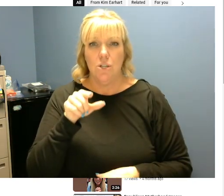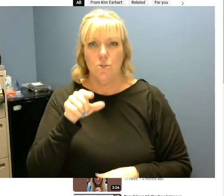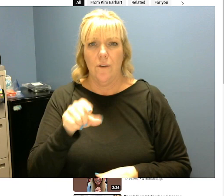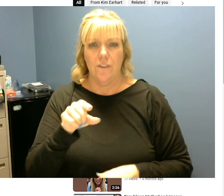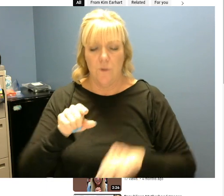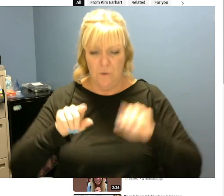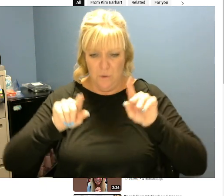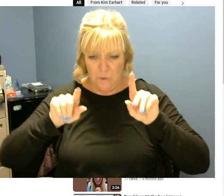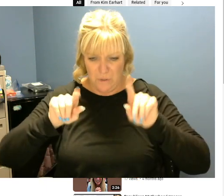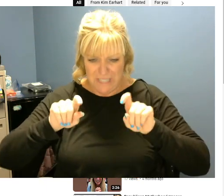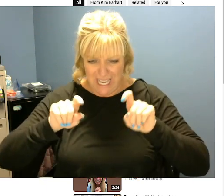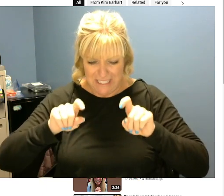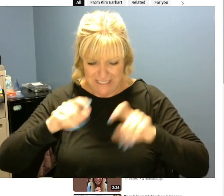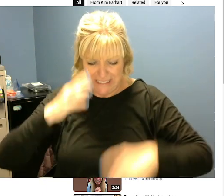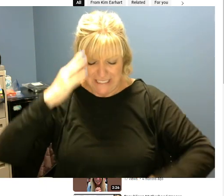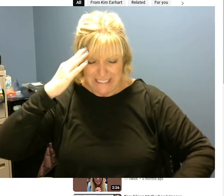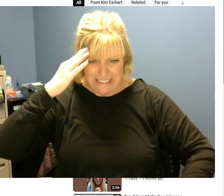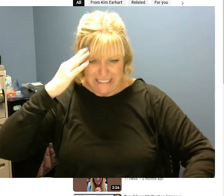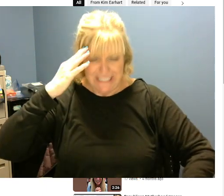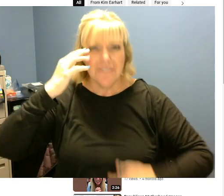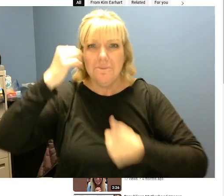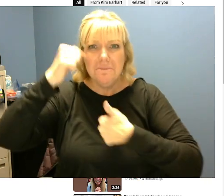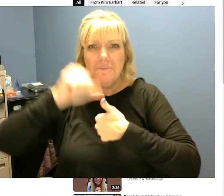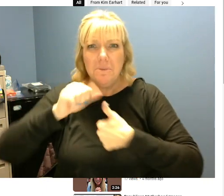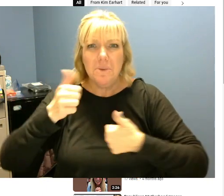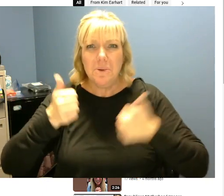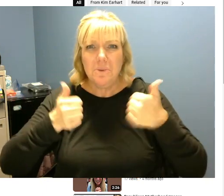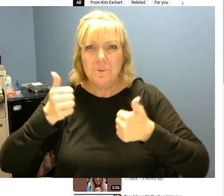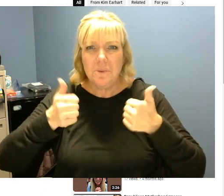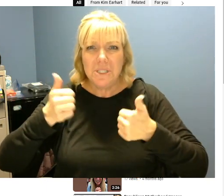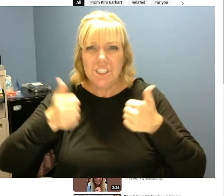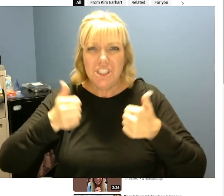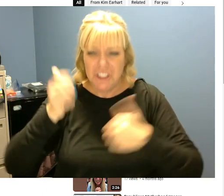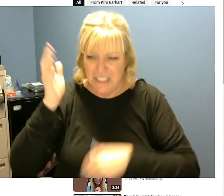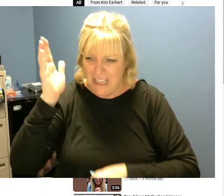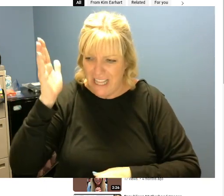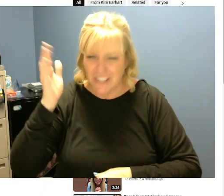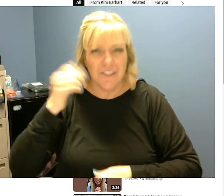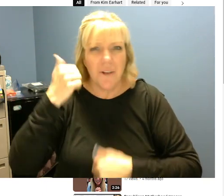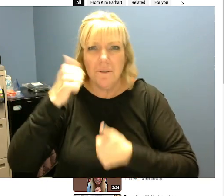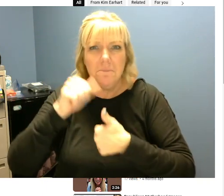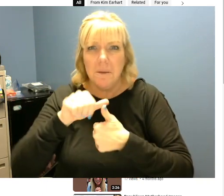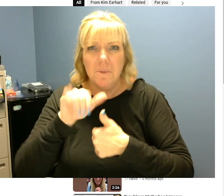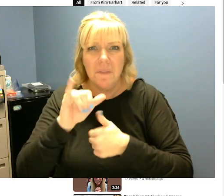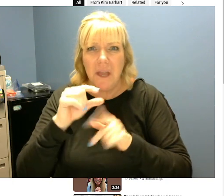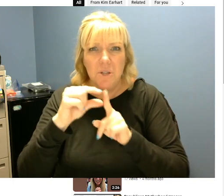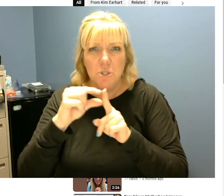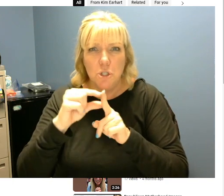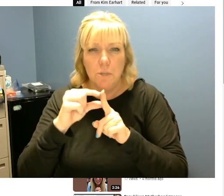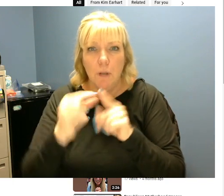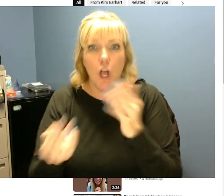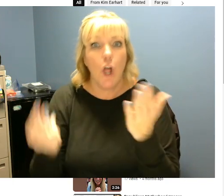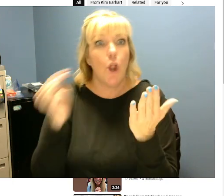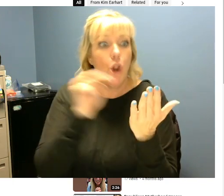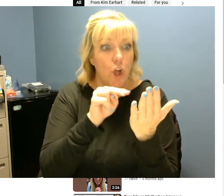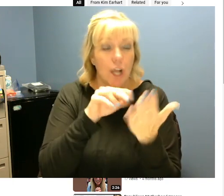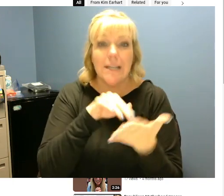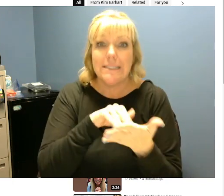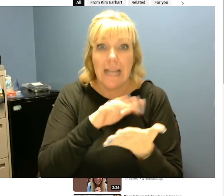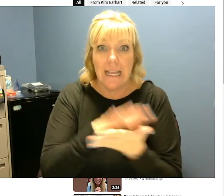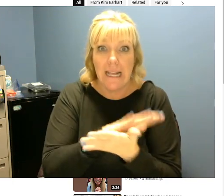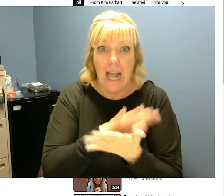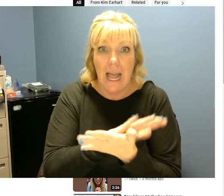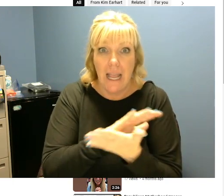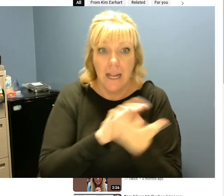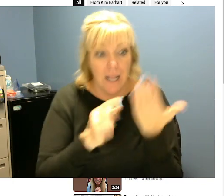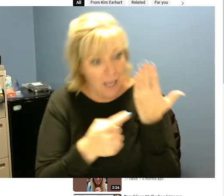thinking, I don't remember which lecture was this term in, go back to the study guide, go to the second